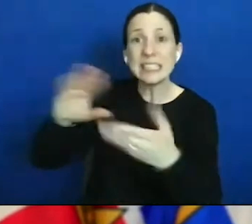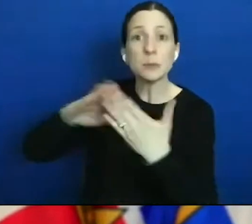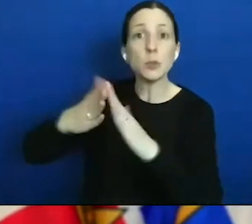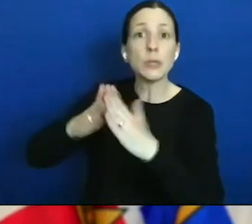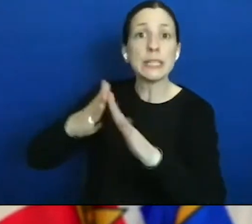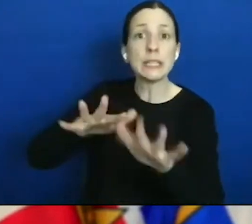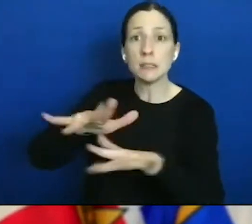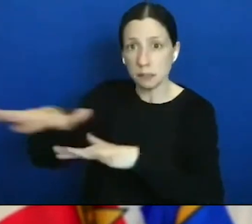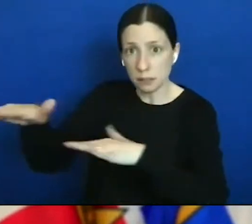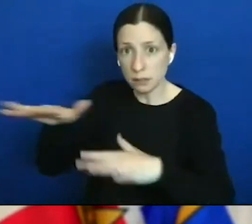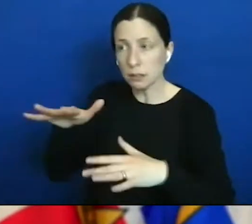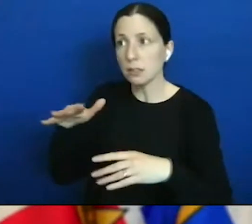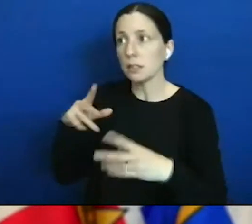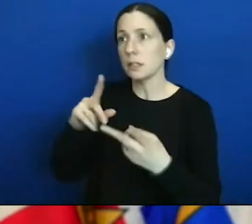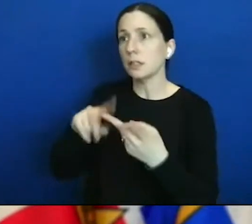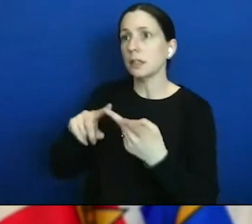in